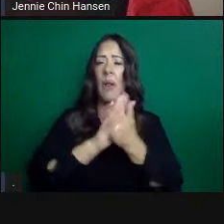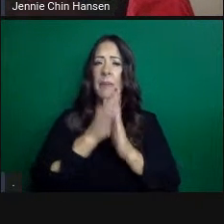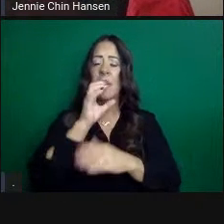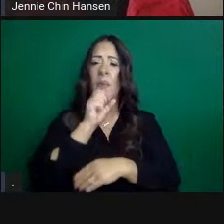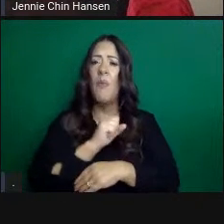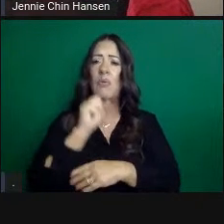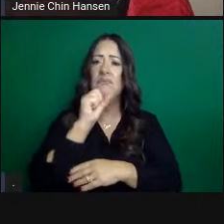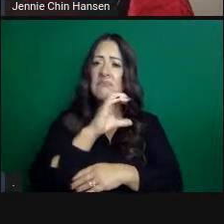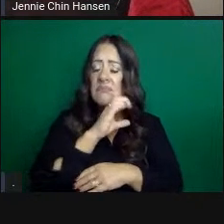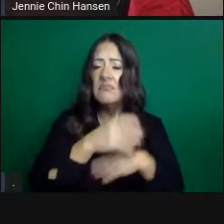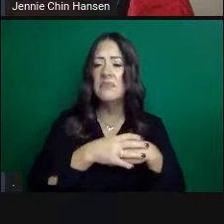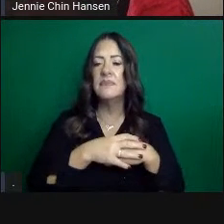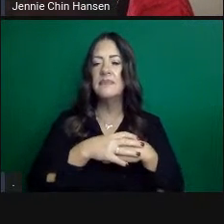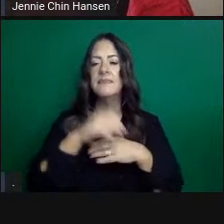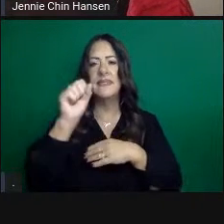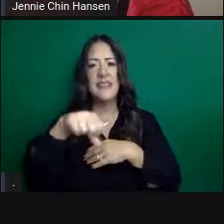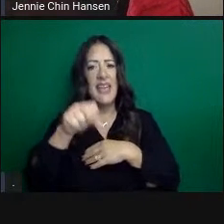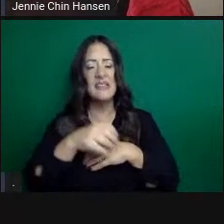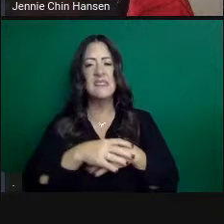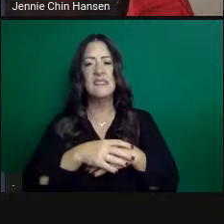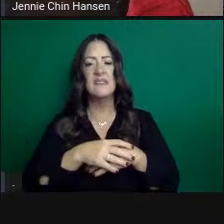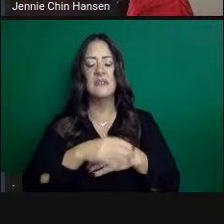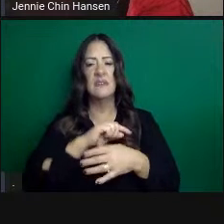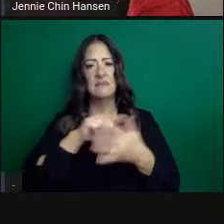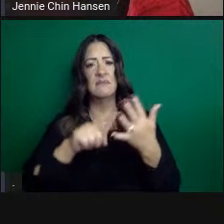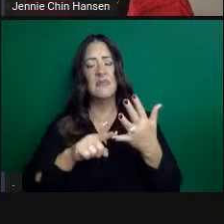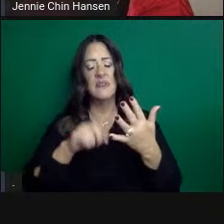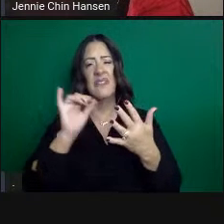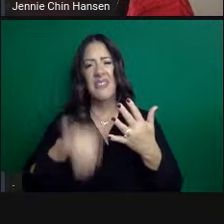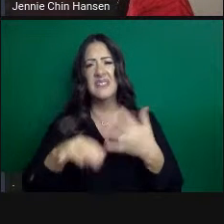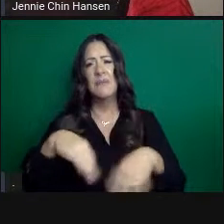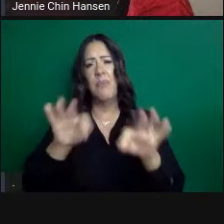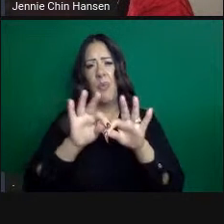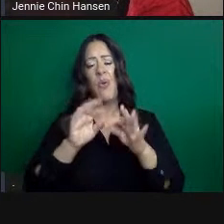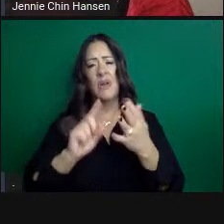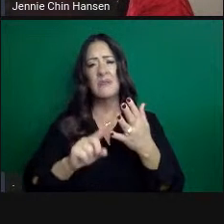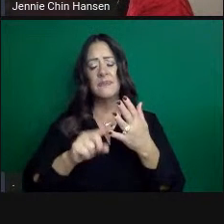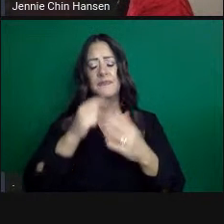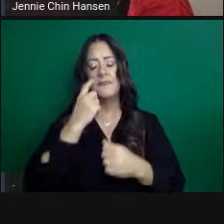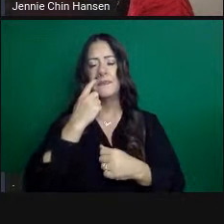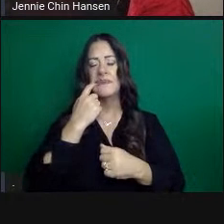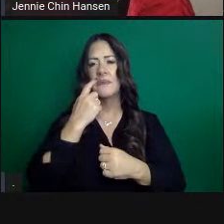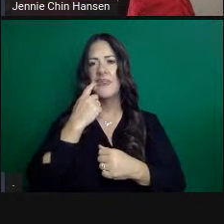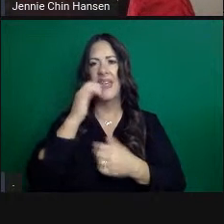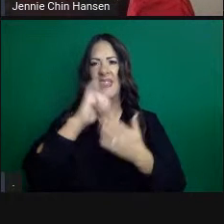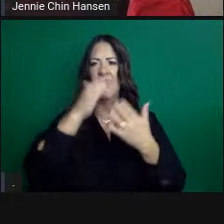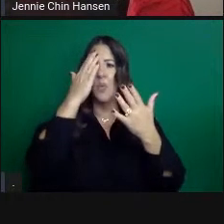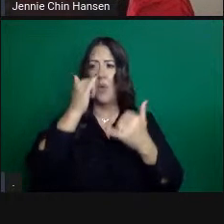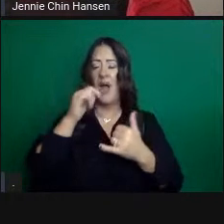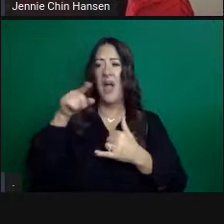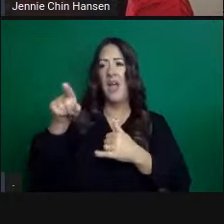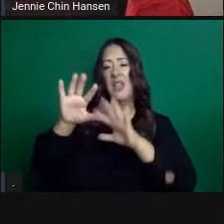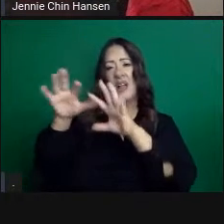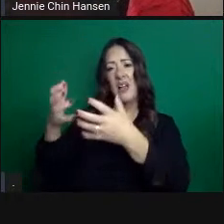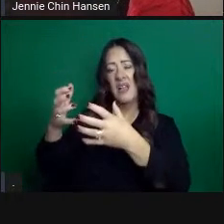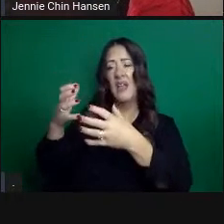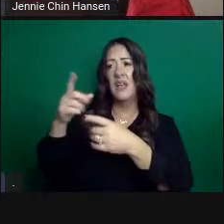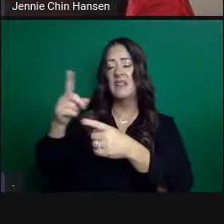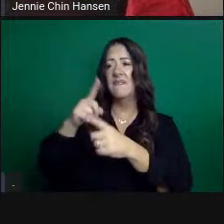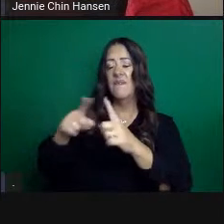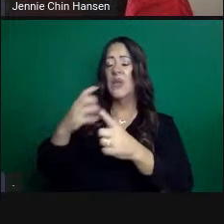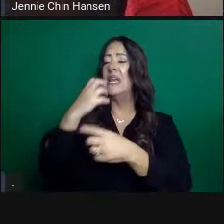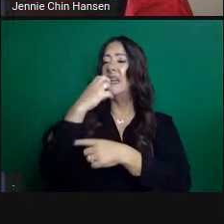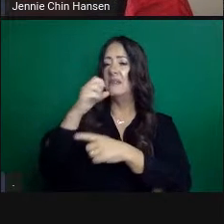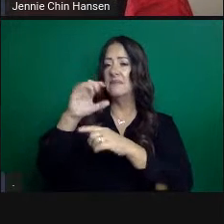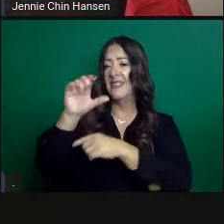the cabinet has been so invested in working with our report, they as a group have